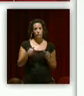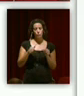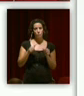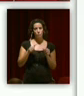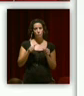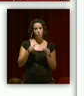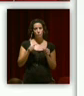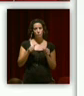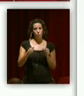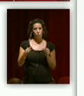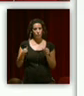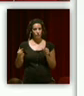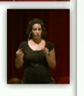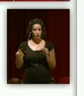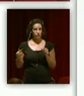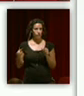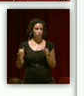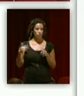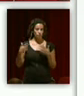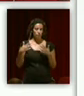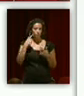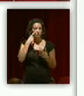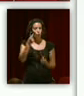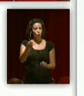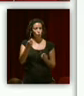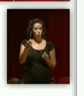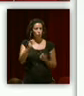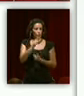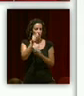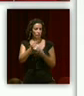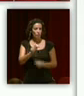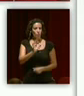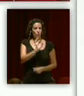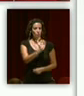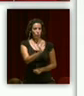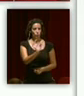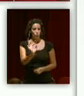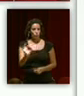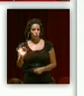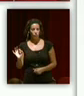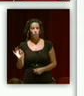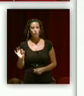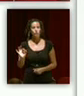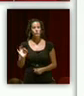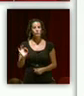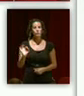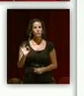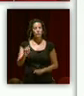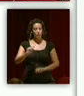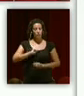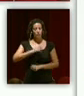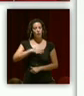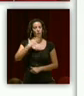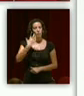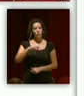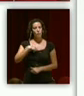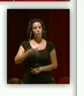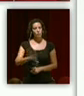that the buttons and the controls, the radio controls,